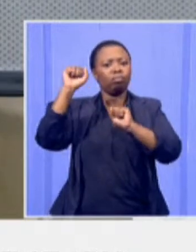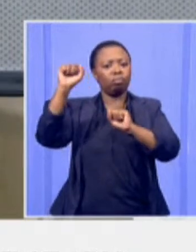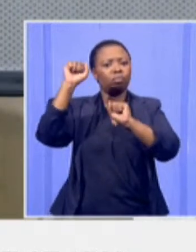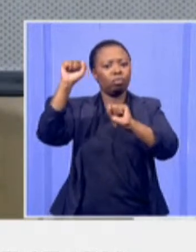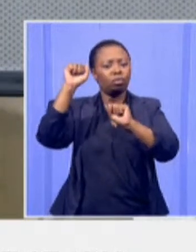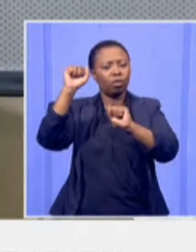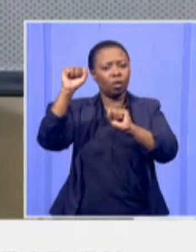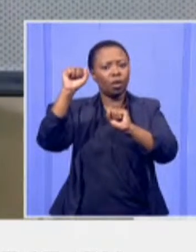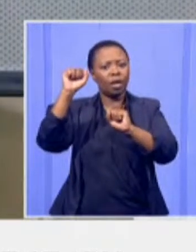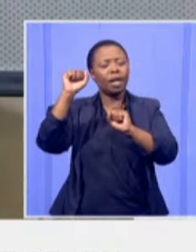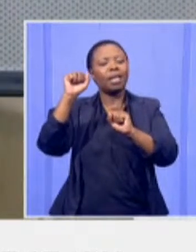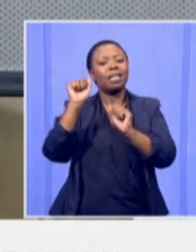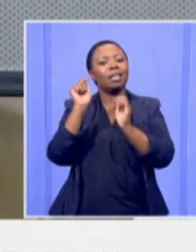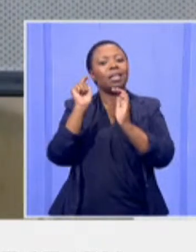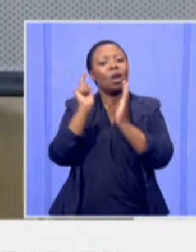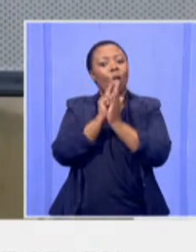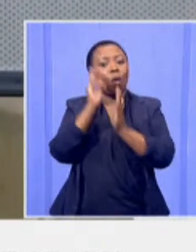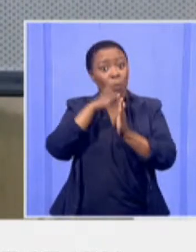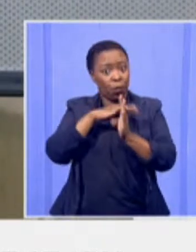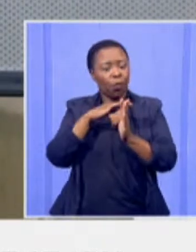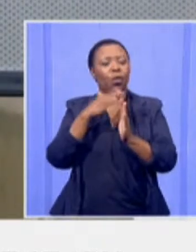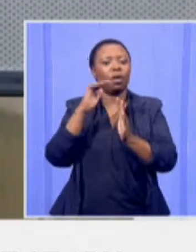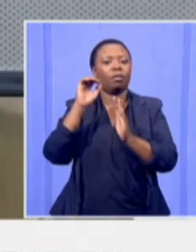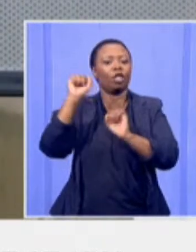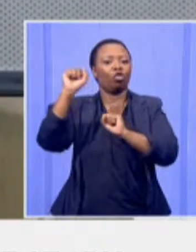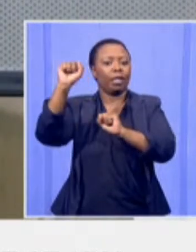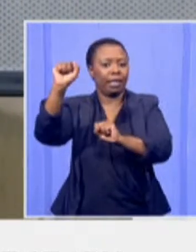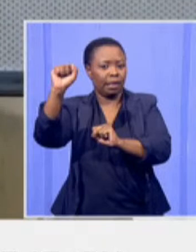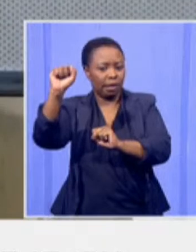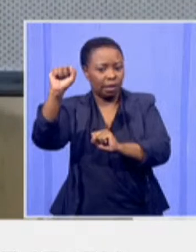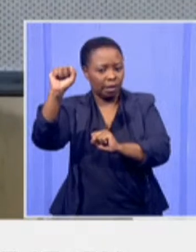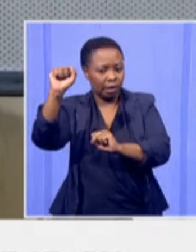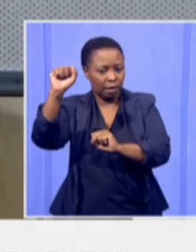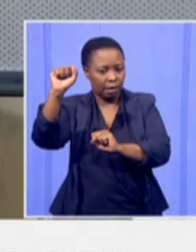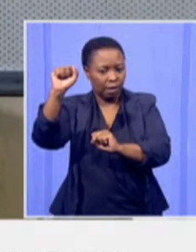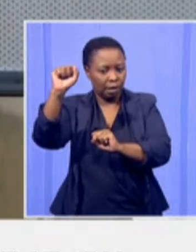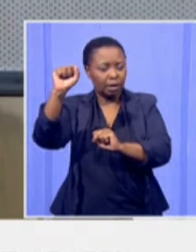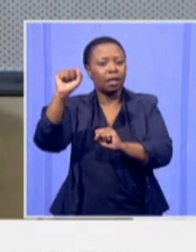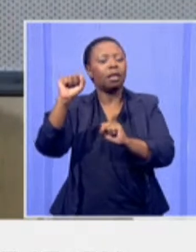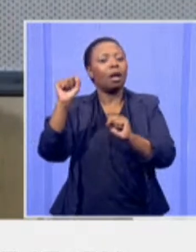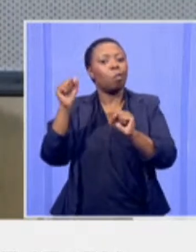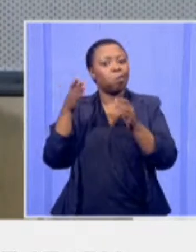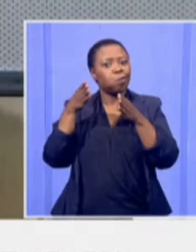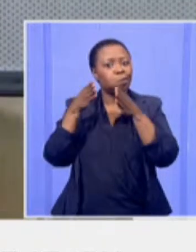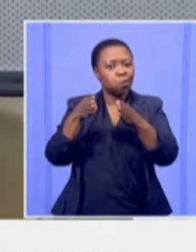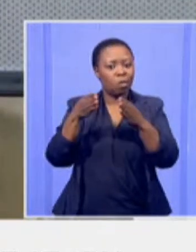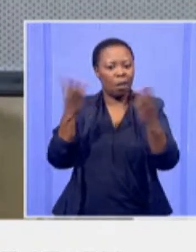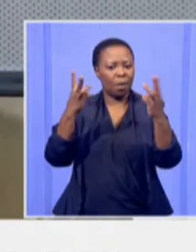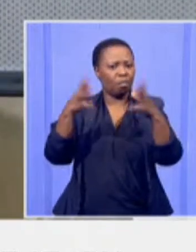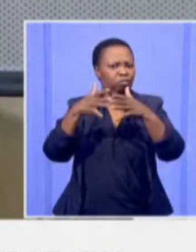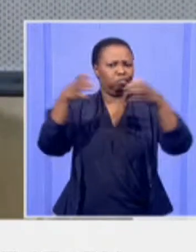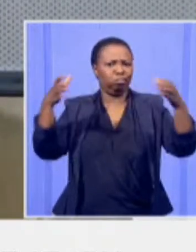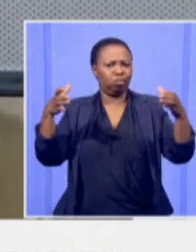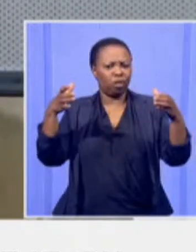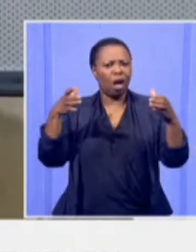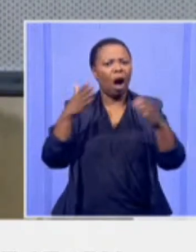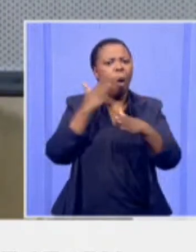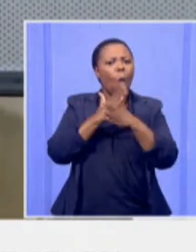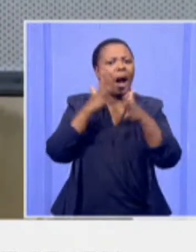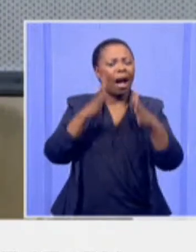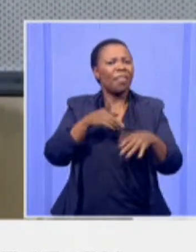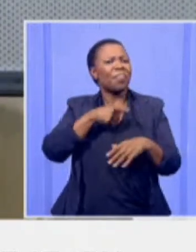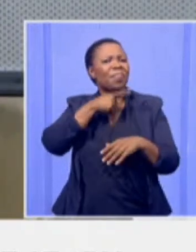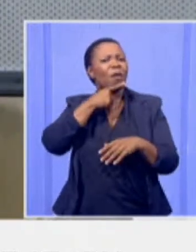University, which was attended by a big crowd. We have close to 1,000, I think, workers which came out to